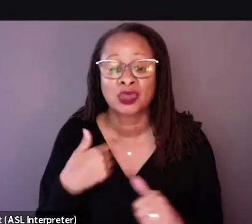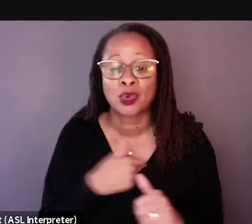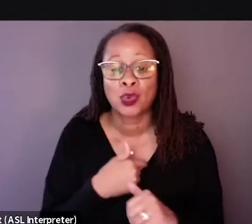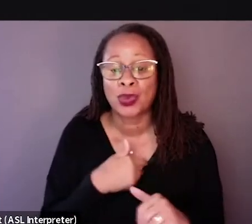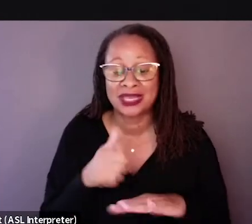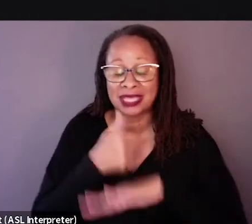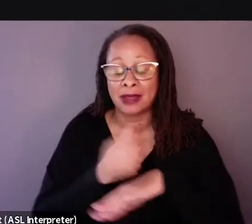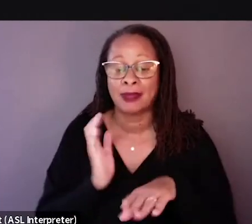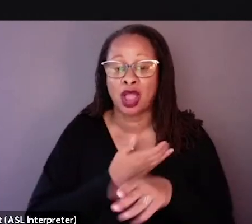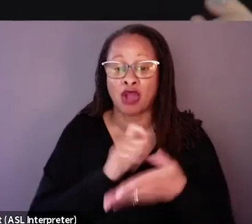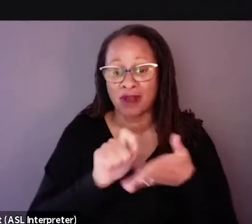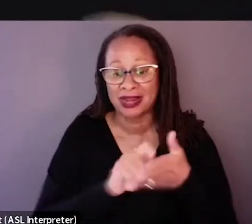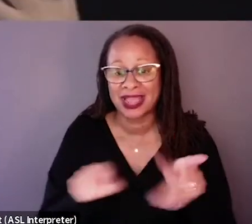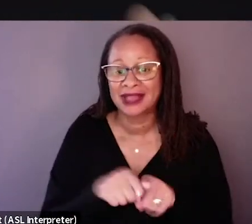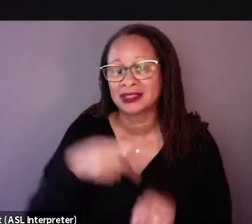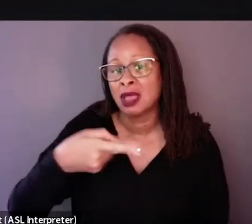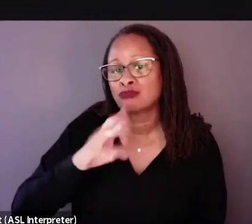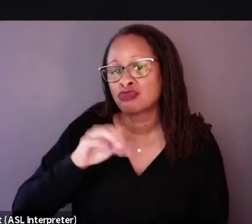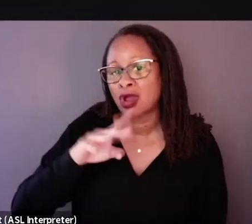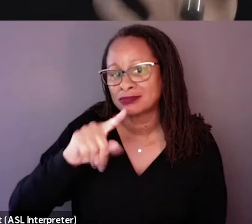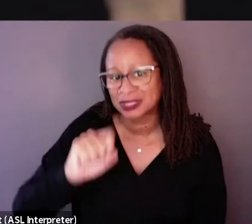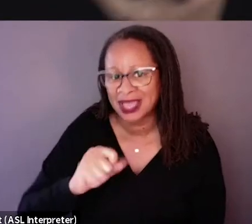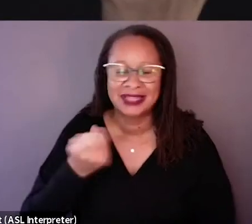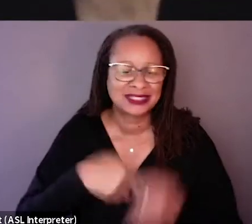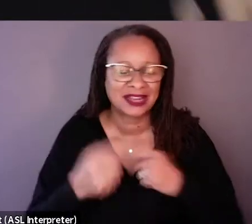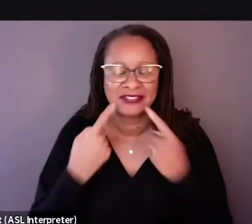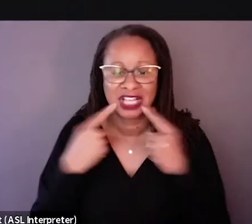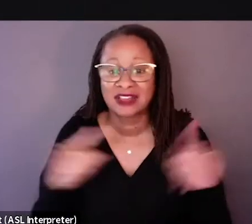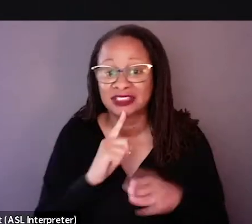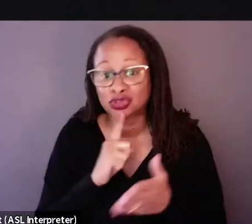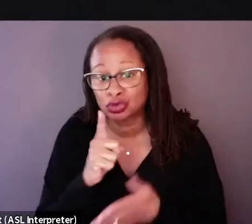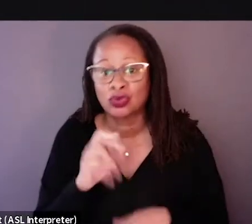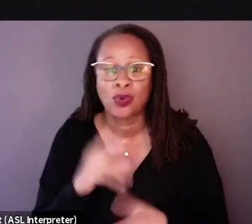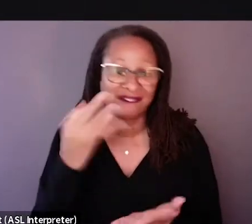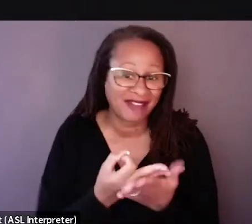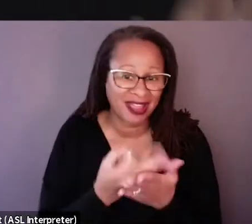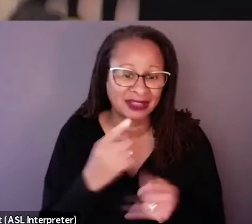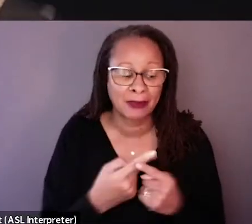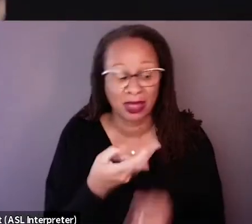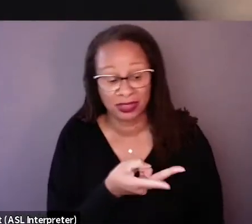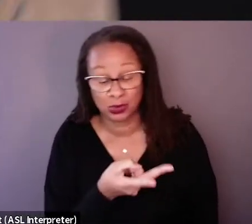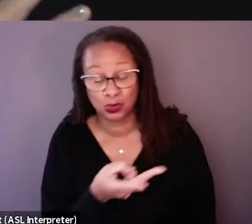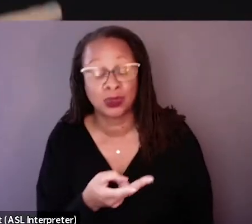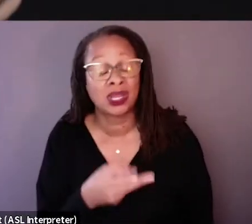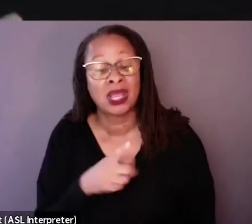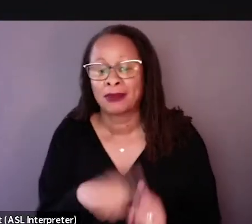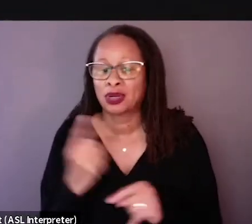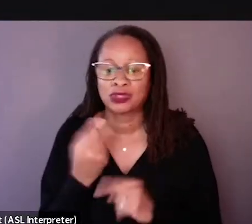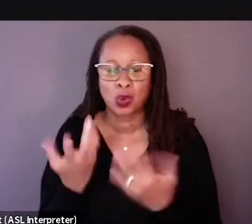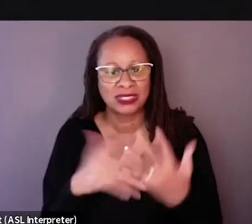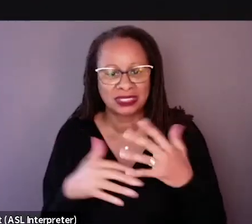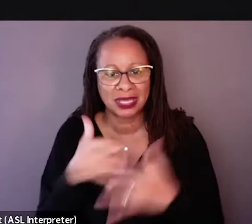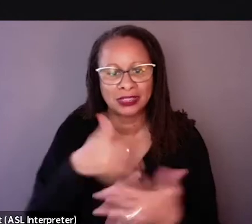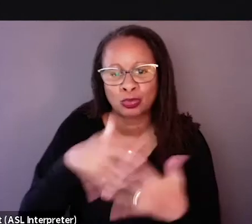prompts, as questions, rather than declarative truths or rather facts about Katia and Maurice. But it was always an interplay